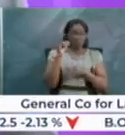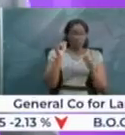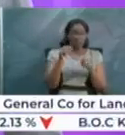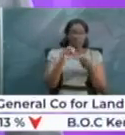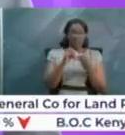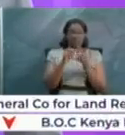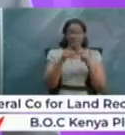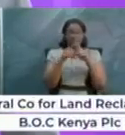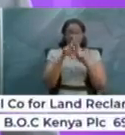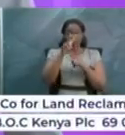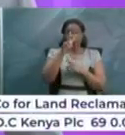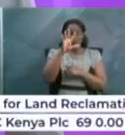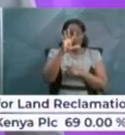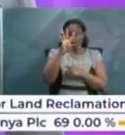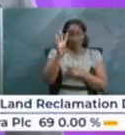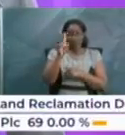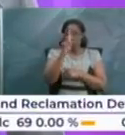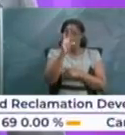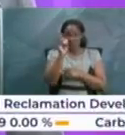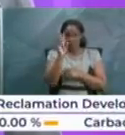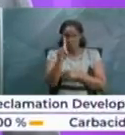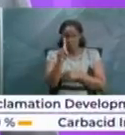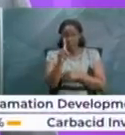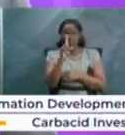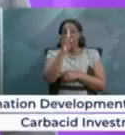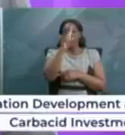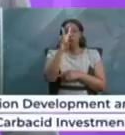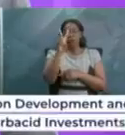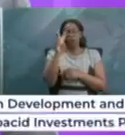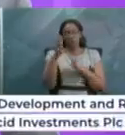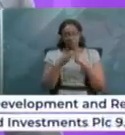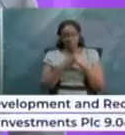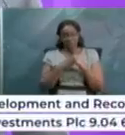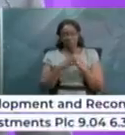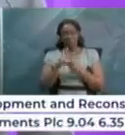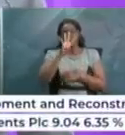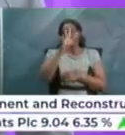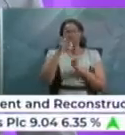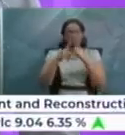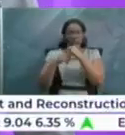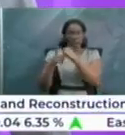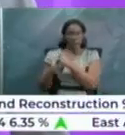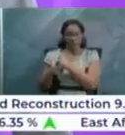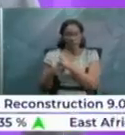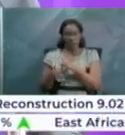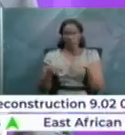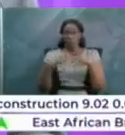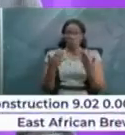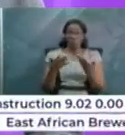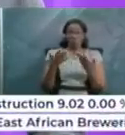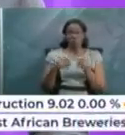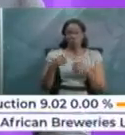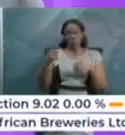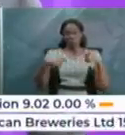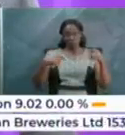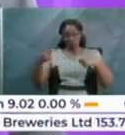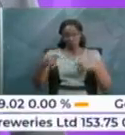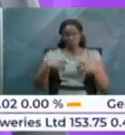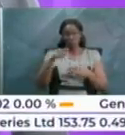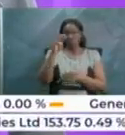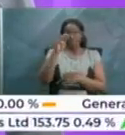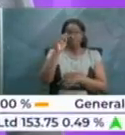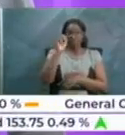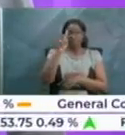is +254 101 129 466. Better yet, you can also reach out to us via Metropole